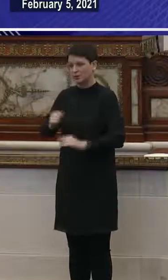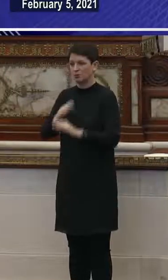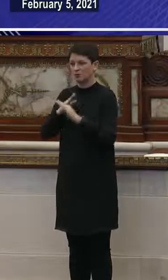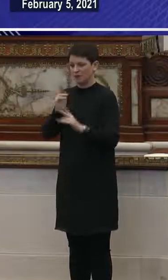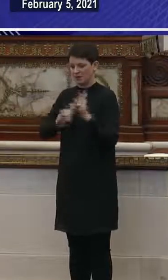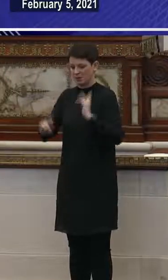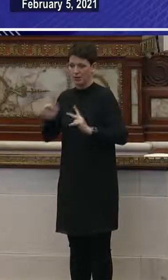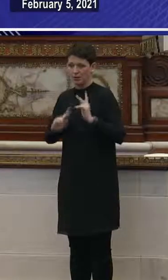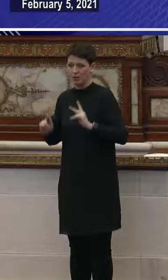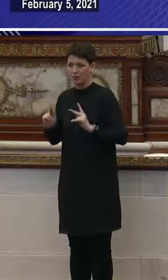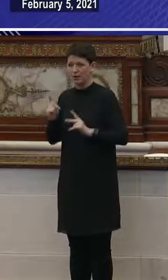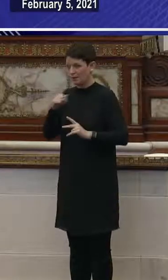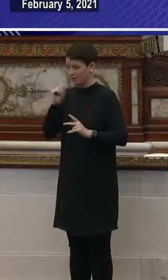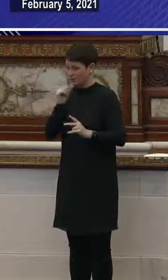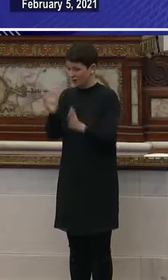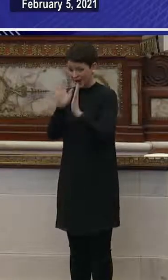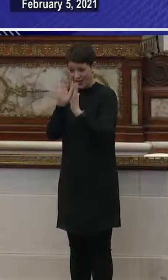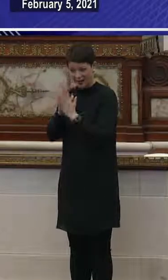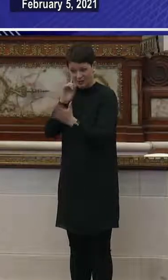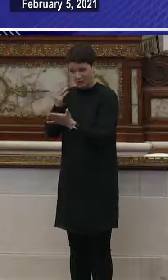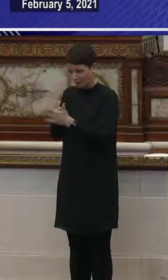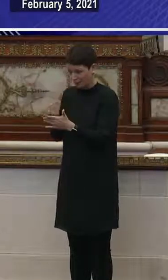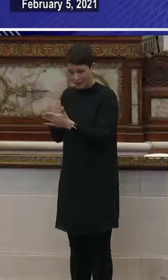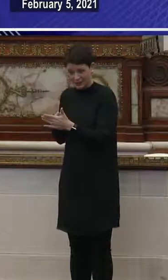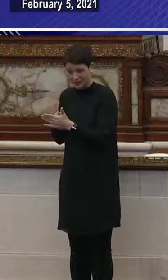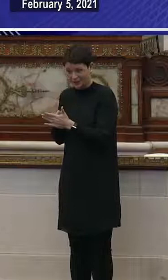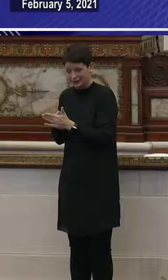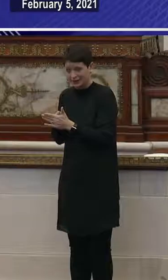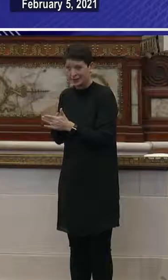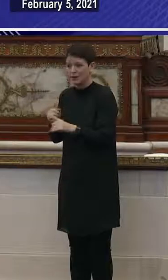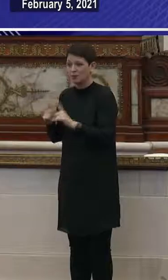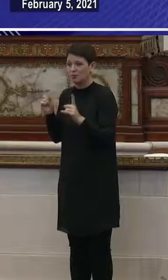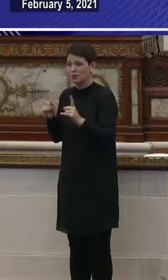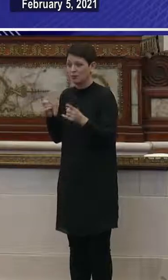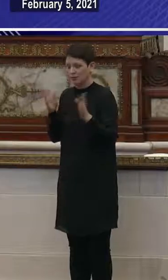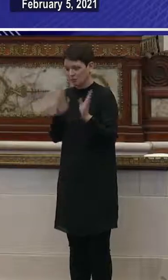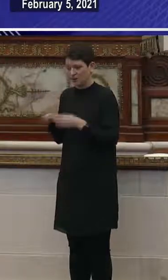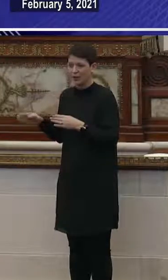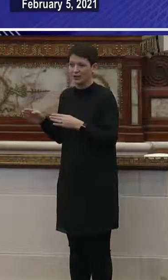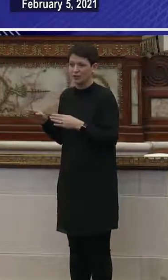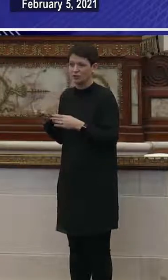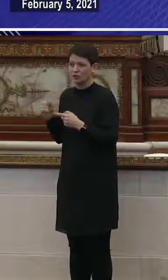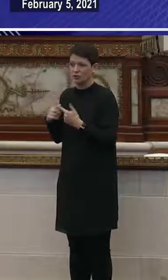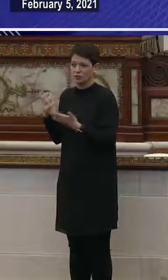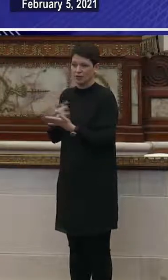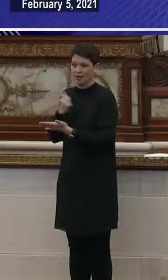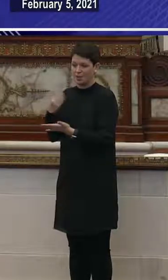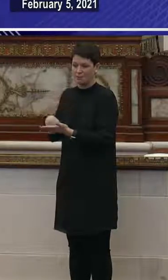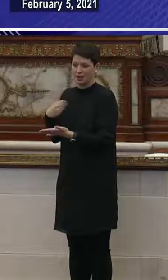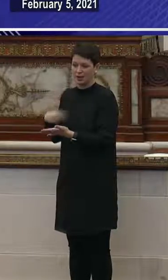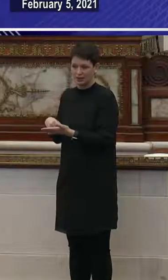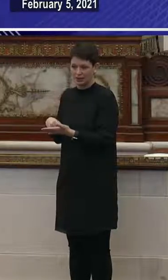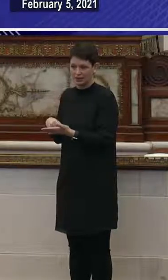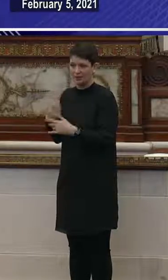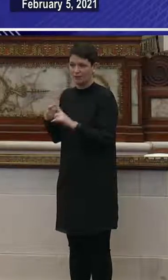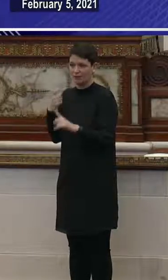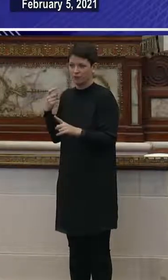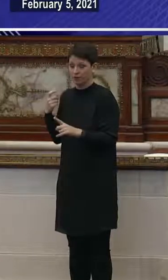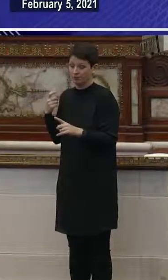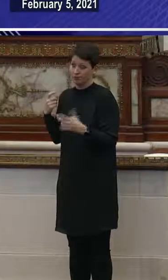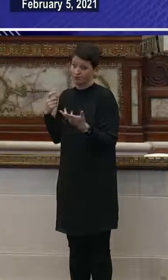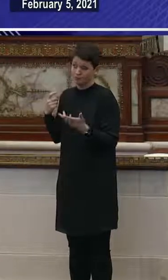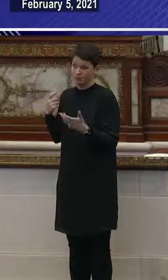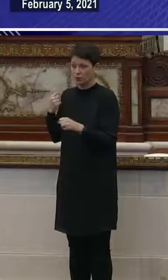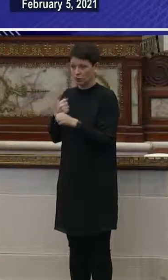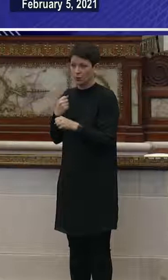people, just because they're not asking for funding from the city, but they're planning on obtaining funding from, the